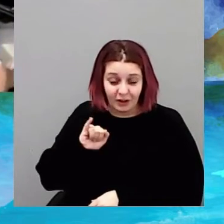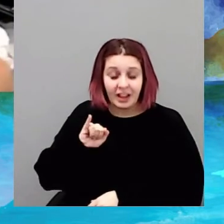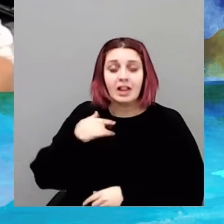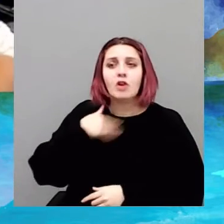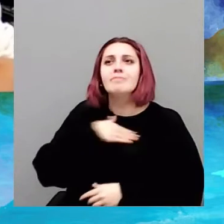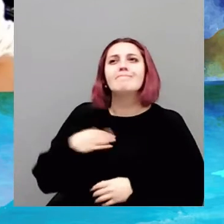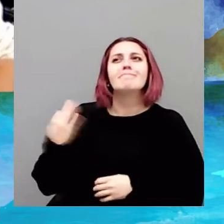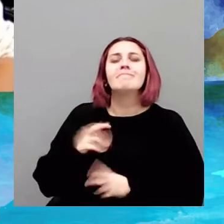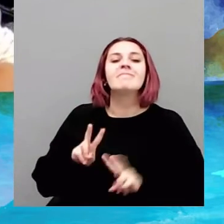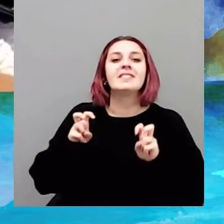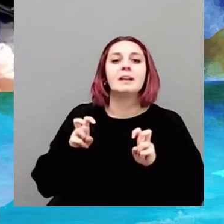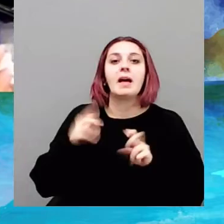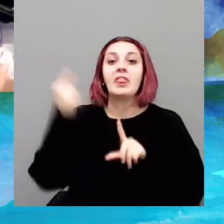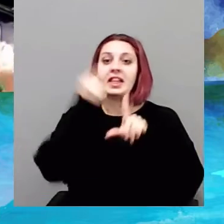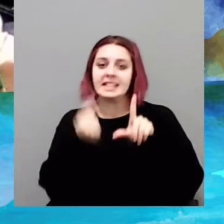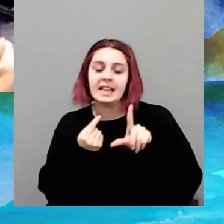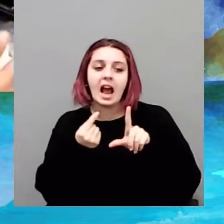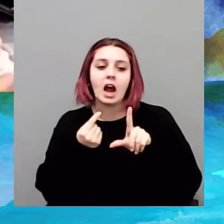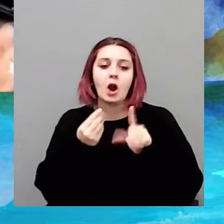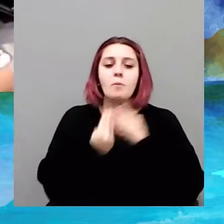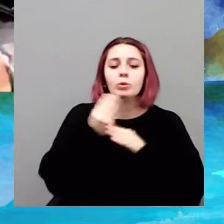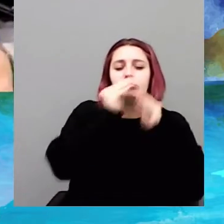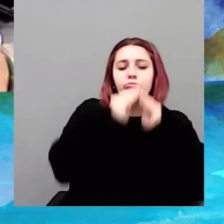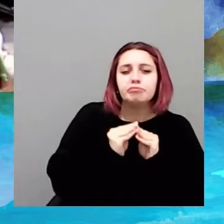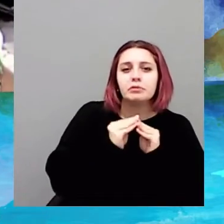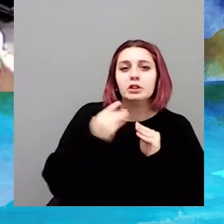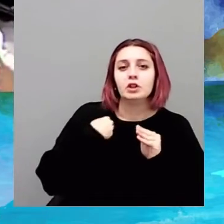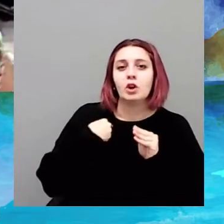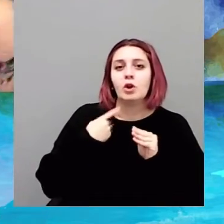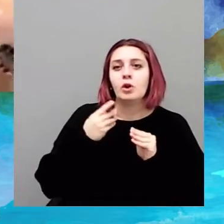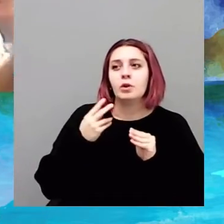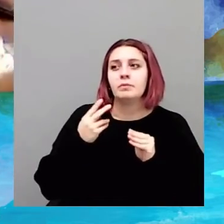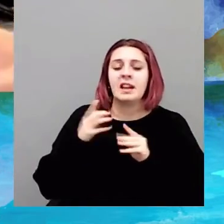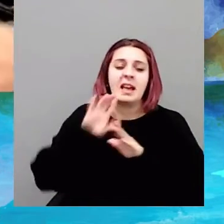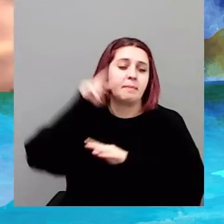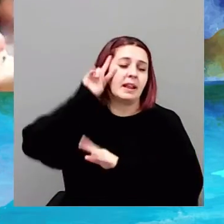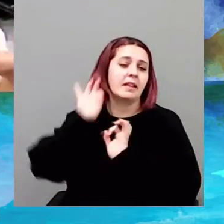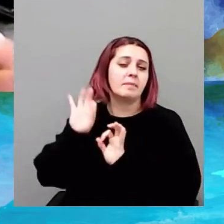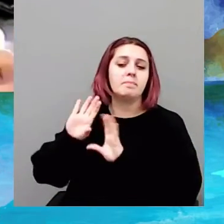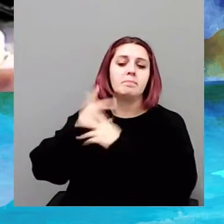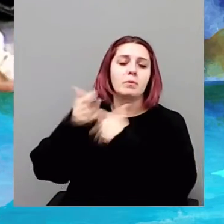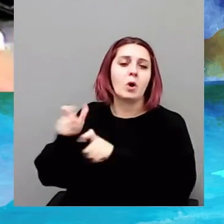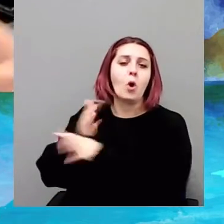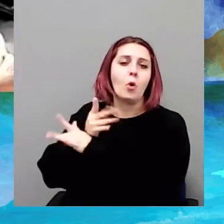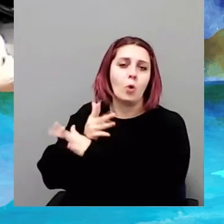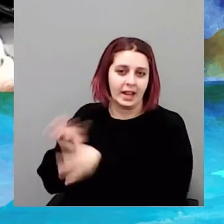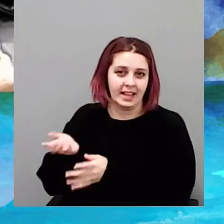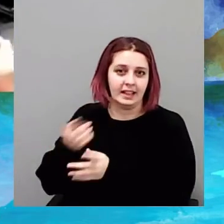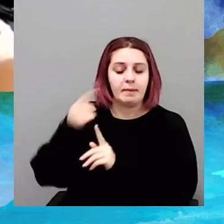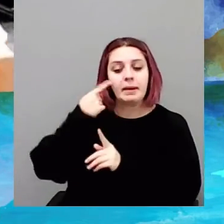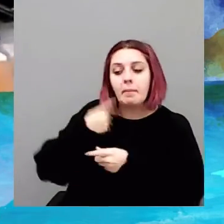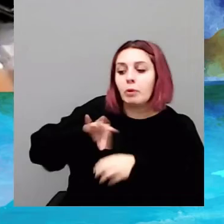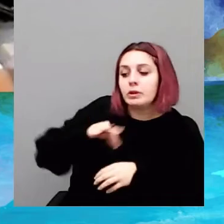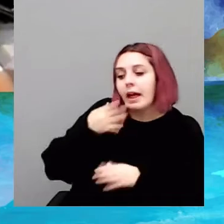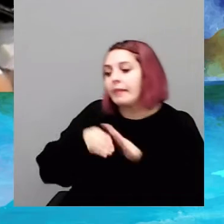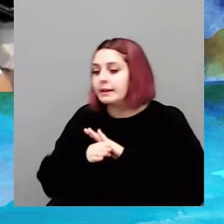an industrial organization engineer. I have a passion for creating projects. I've